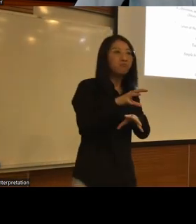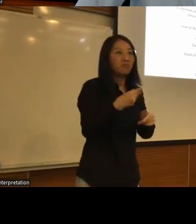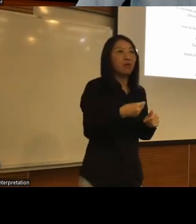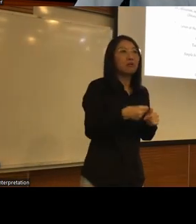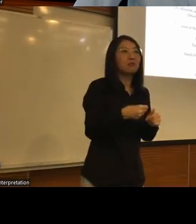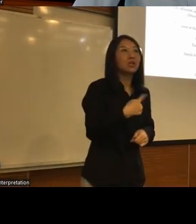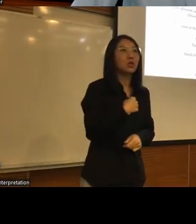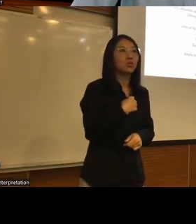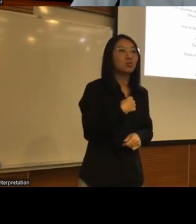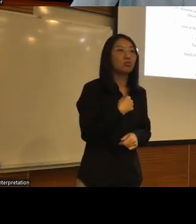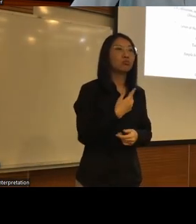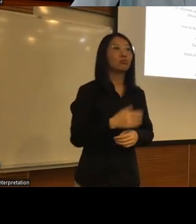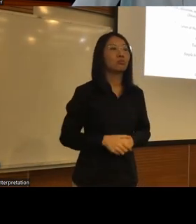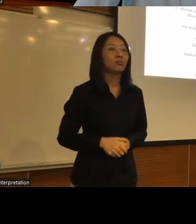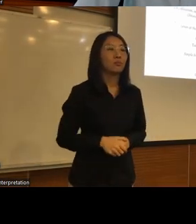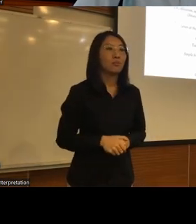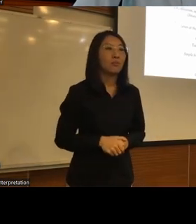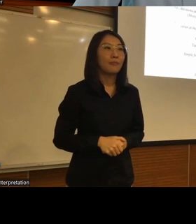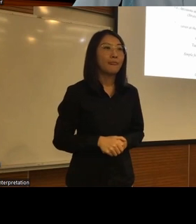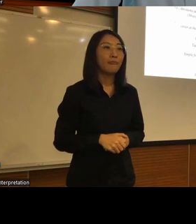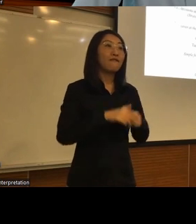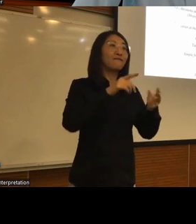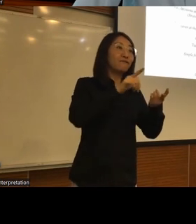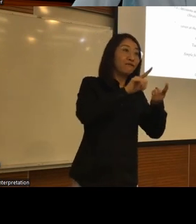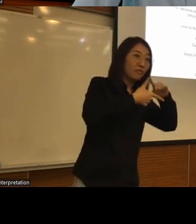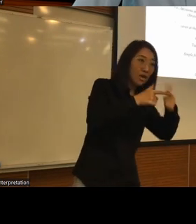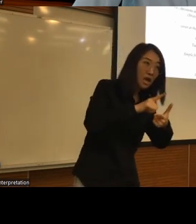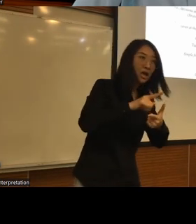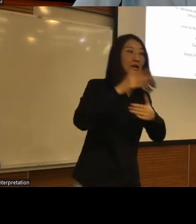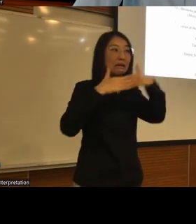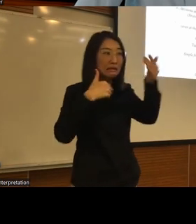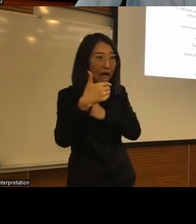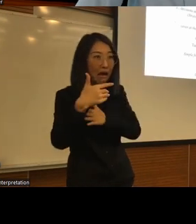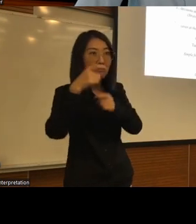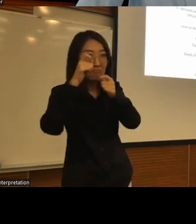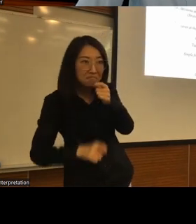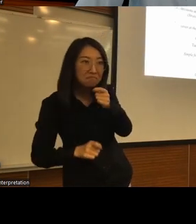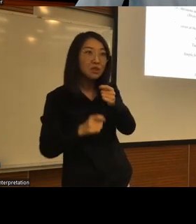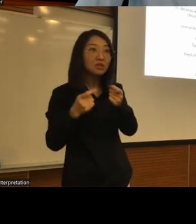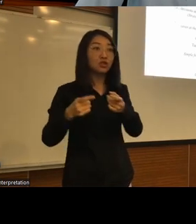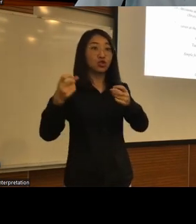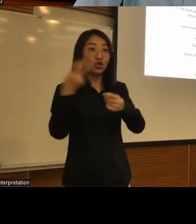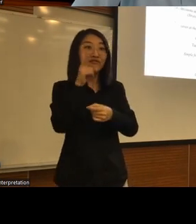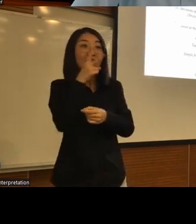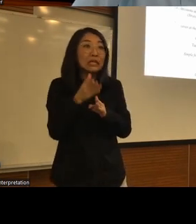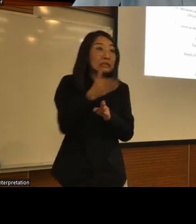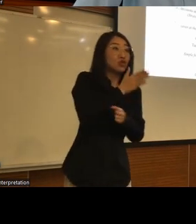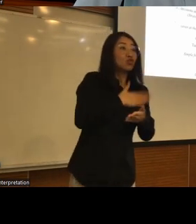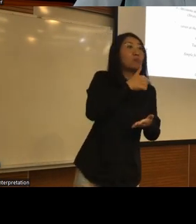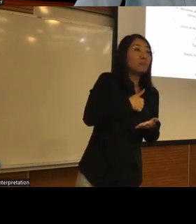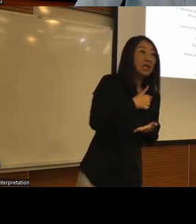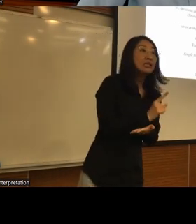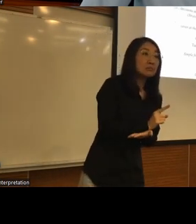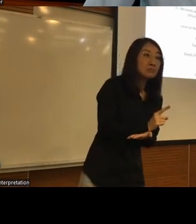How to make it happen also, the methods and the tactics, preparation methods. Okay, we know about these.